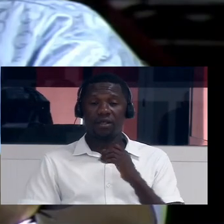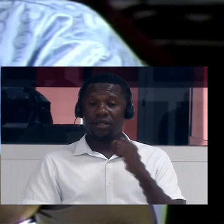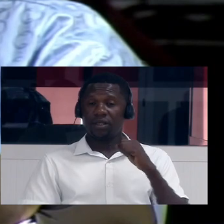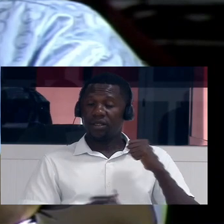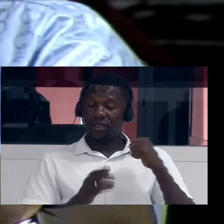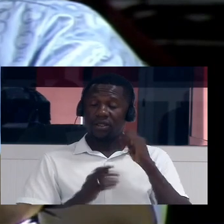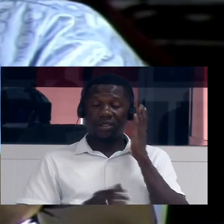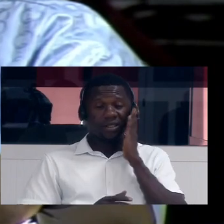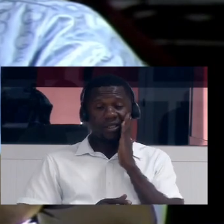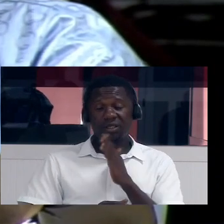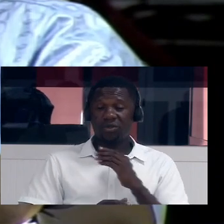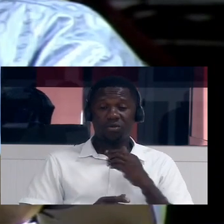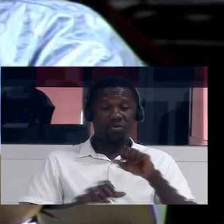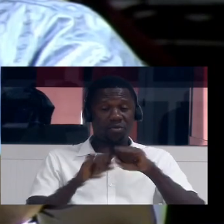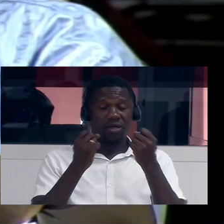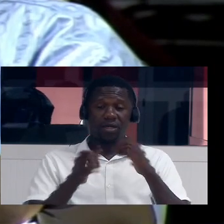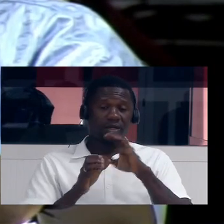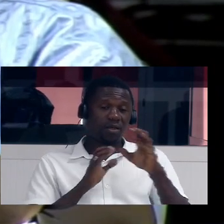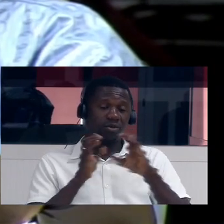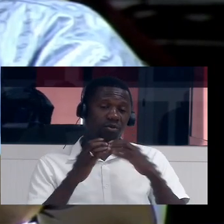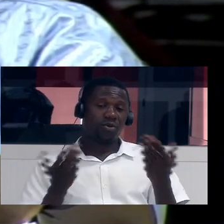And as IGP,